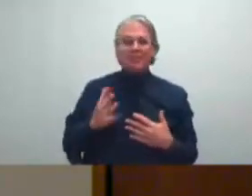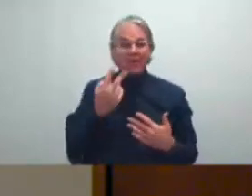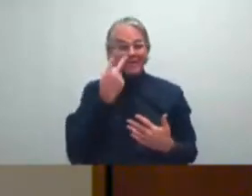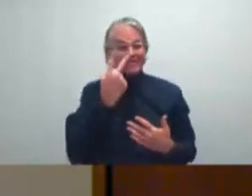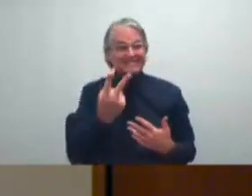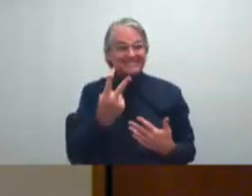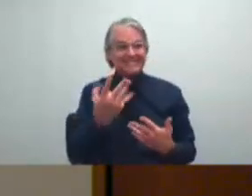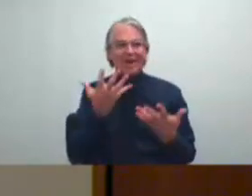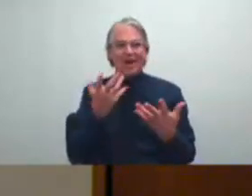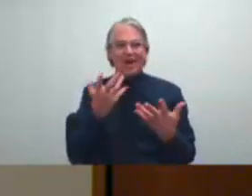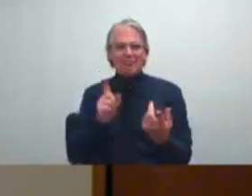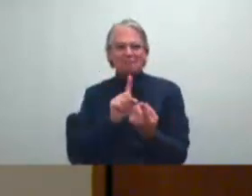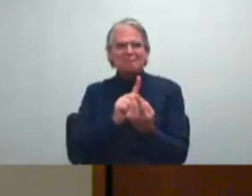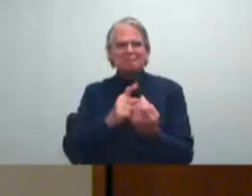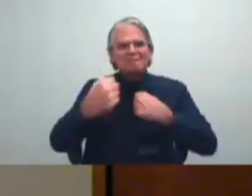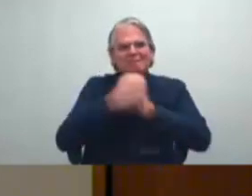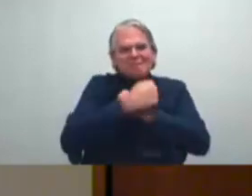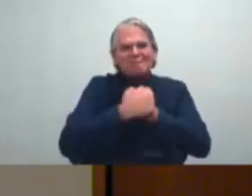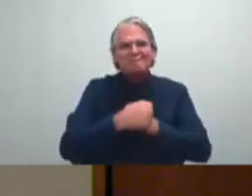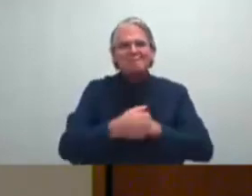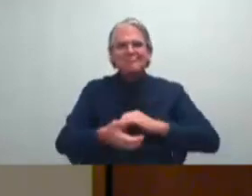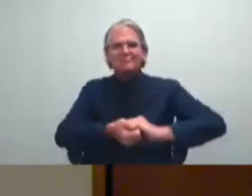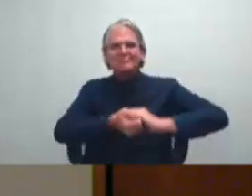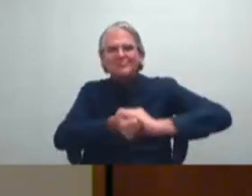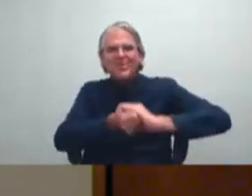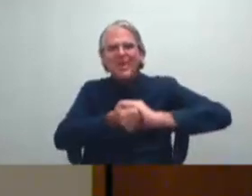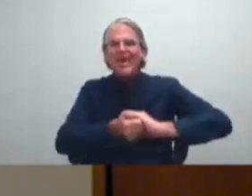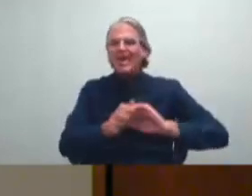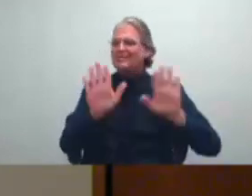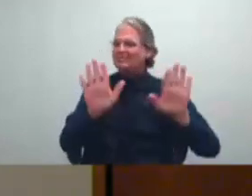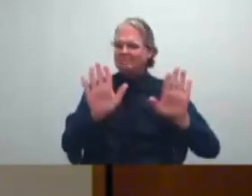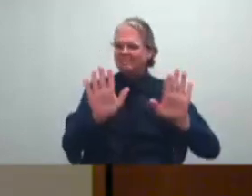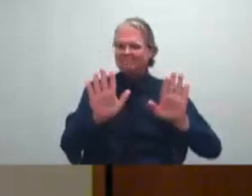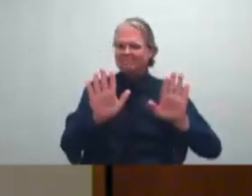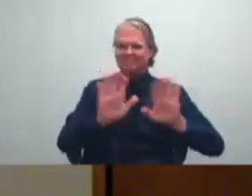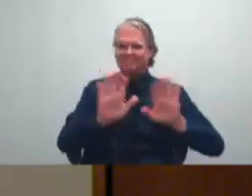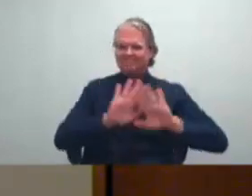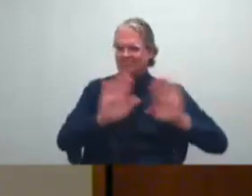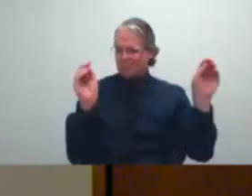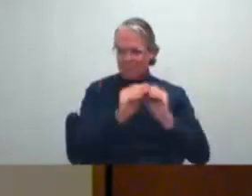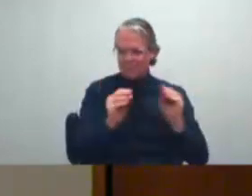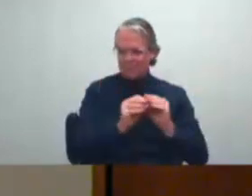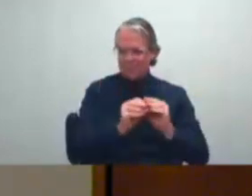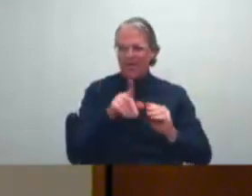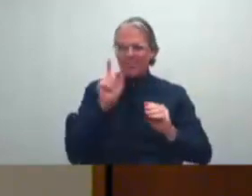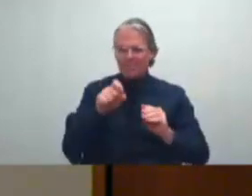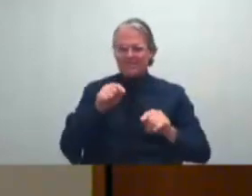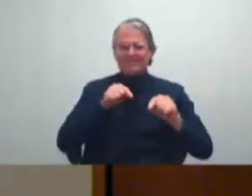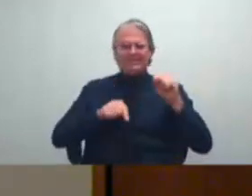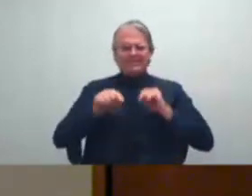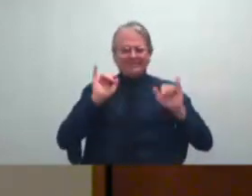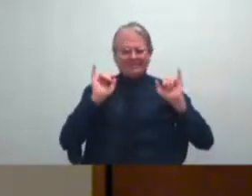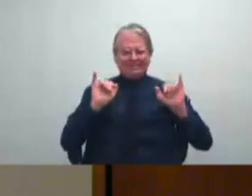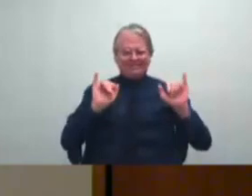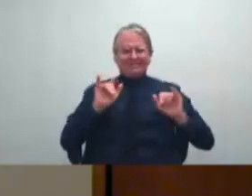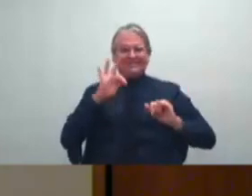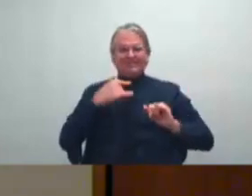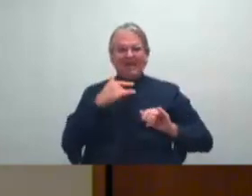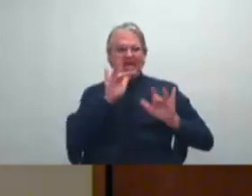to be able to take a deep breath and consider what the impact of that action might result in weeks down the